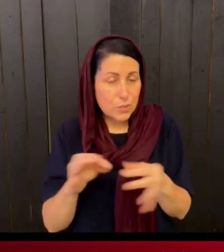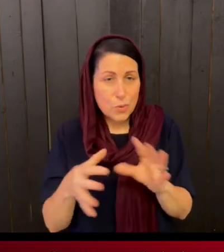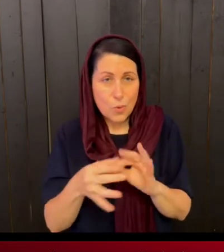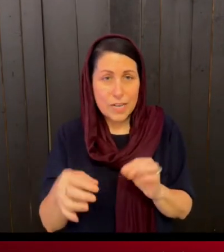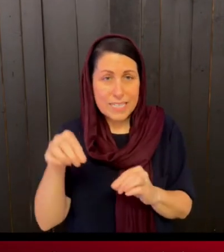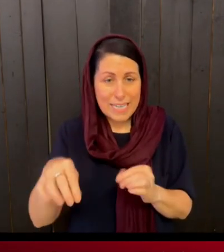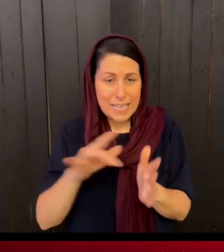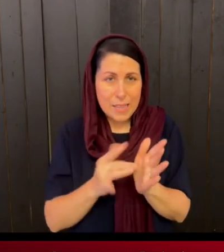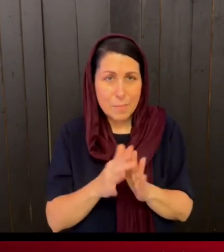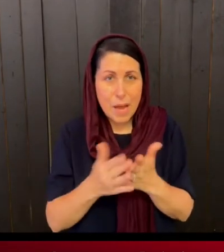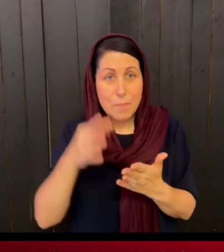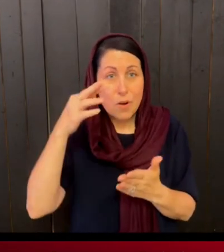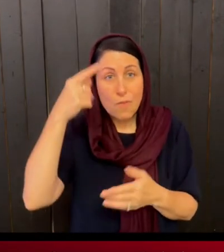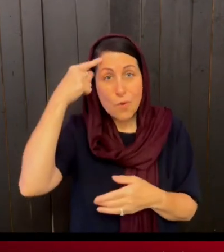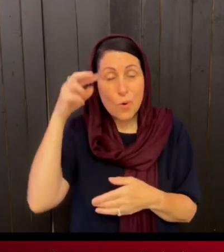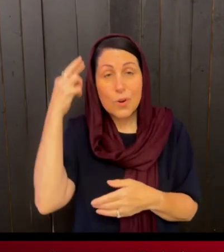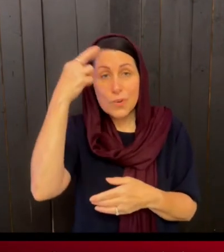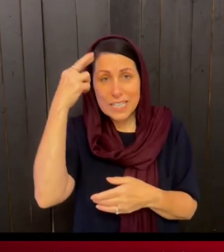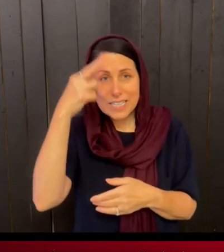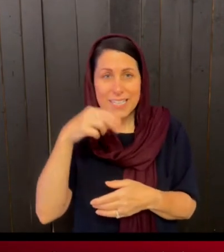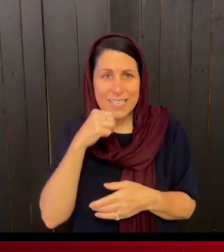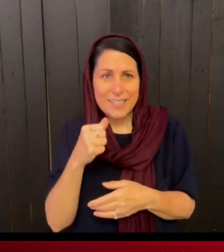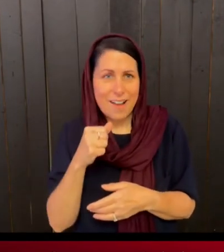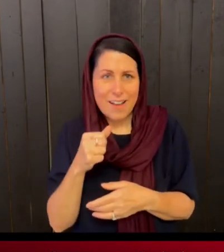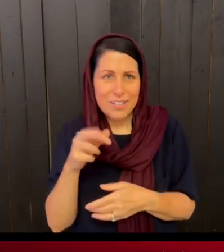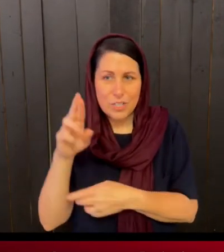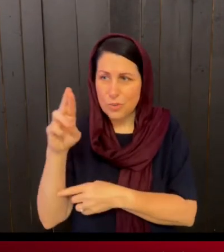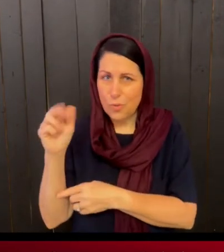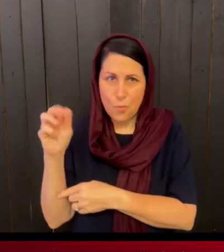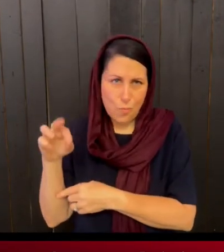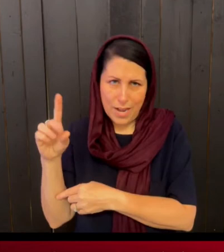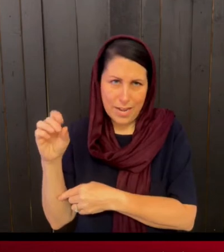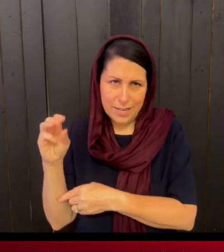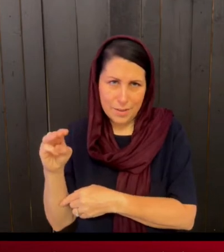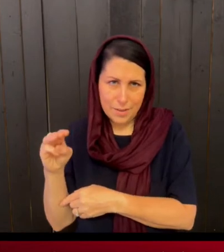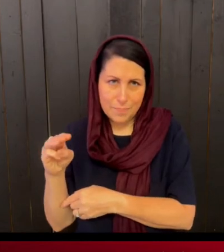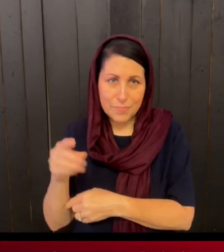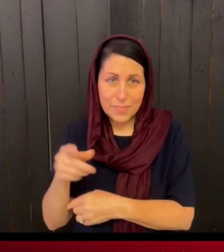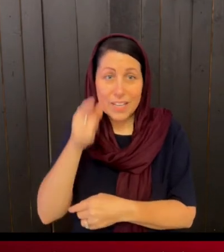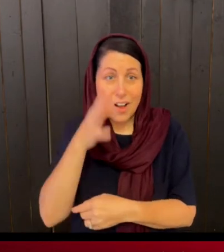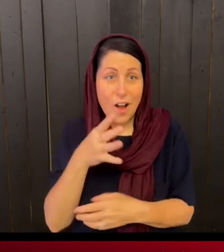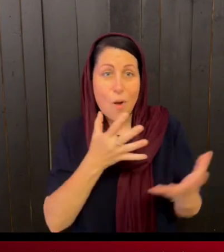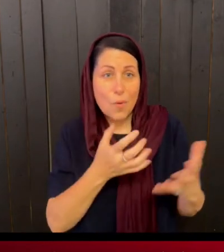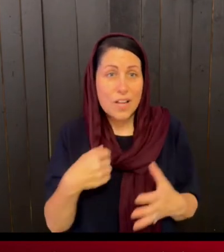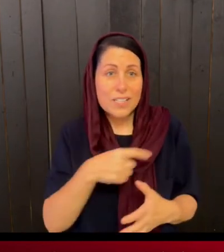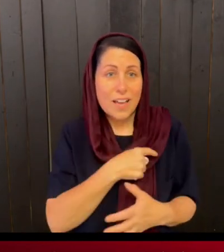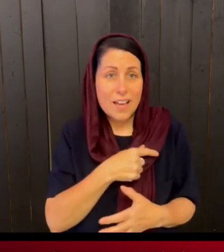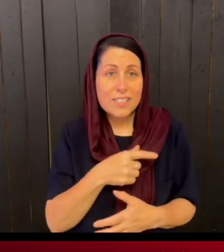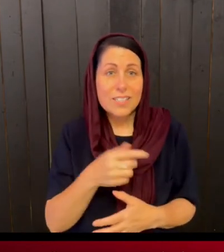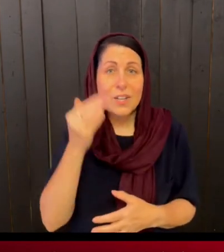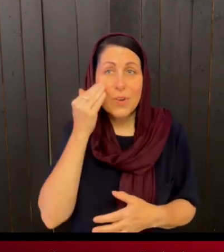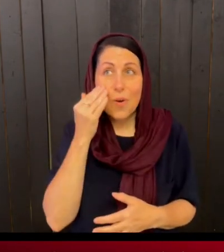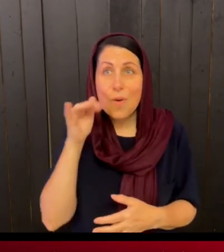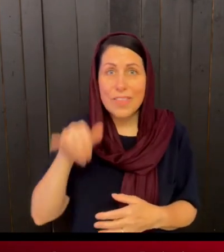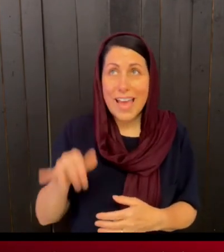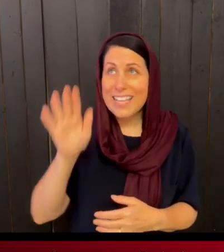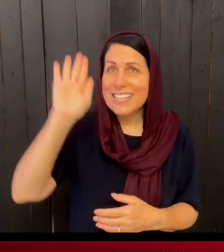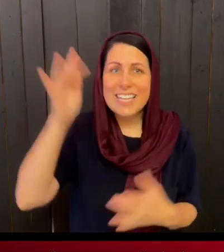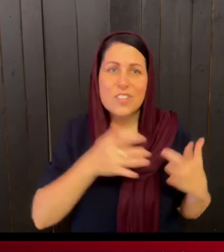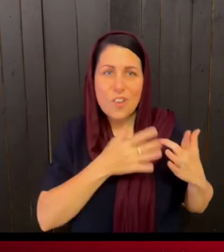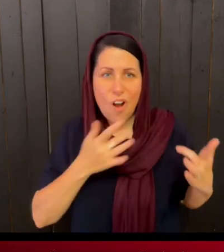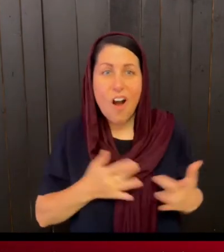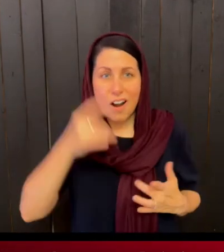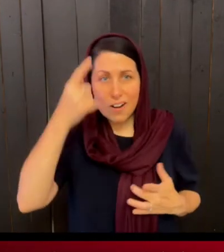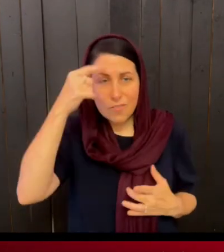reason. It's not just a random story. God wants us to know that that's his heart for us. So don't forget that. God's heart for us is